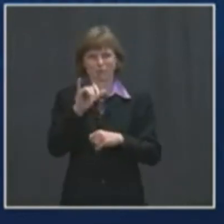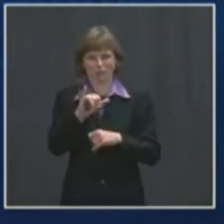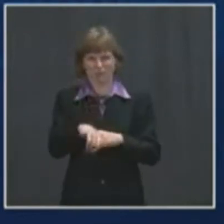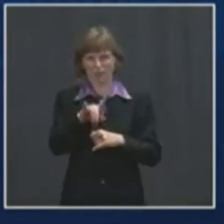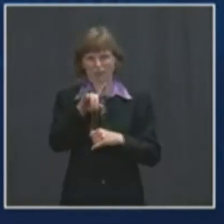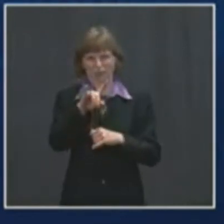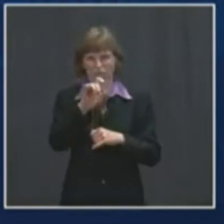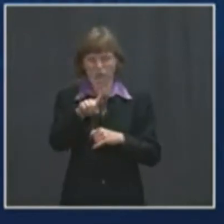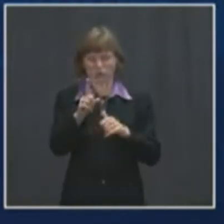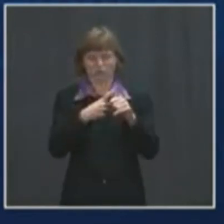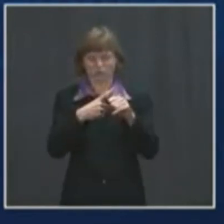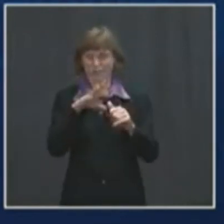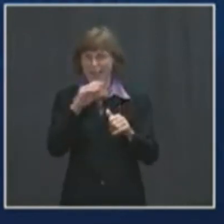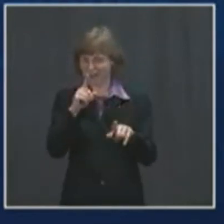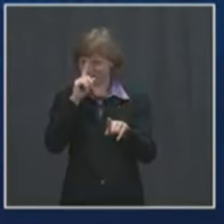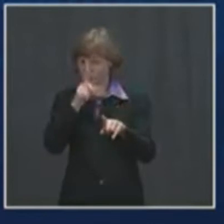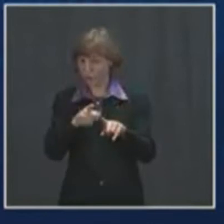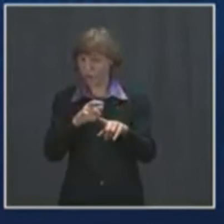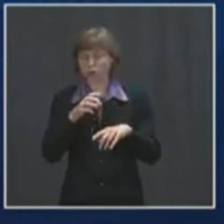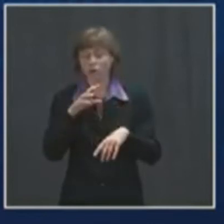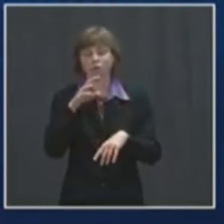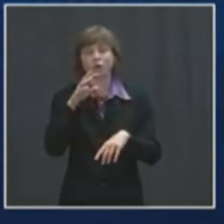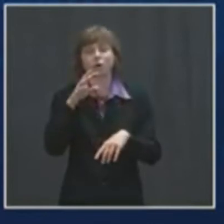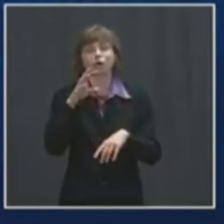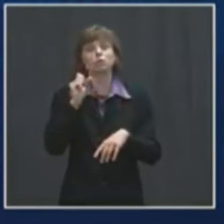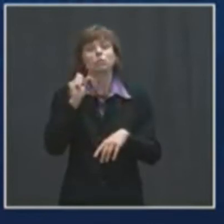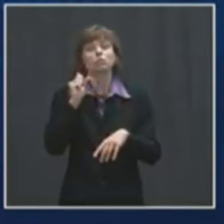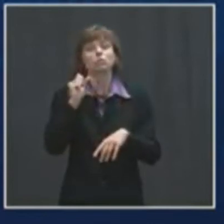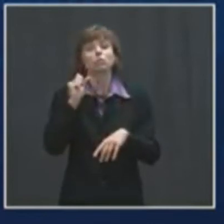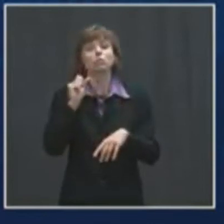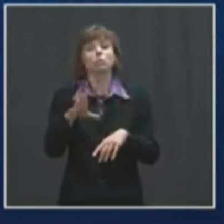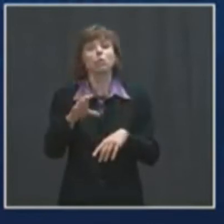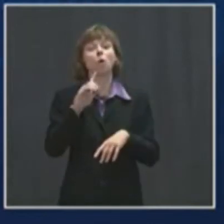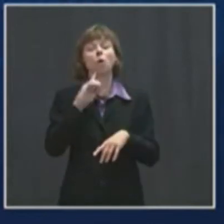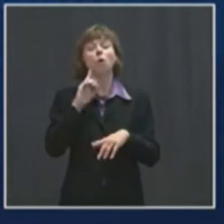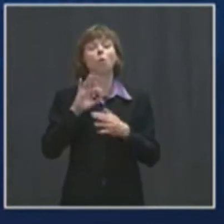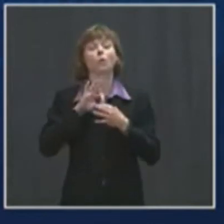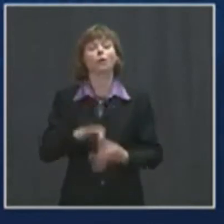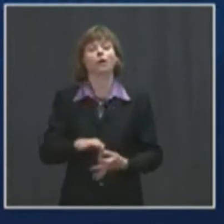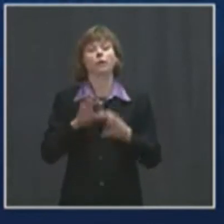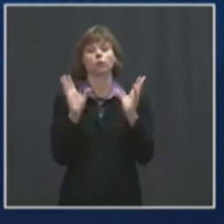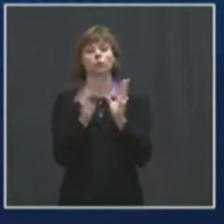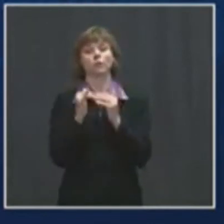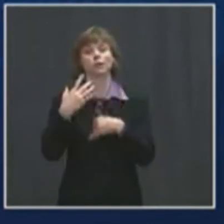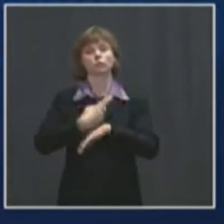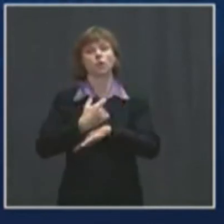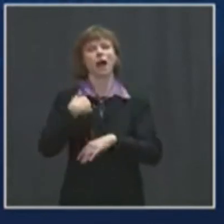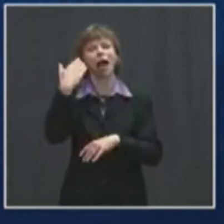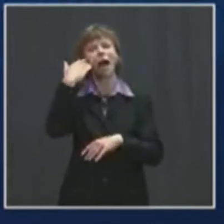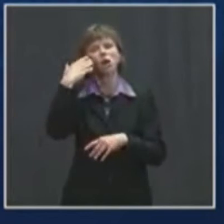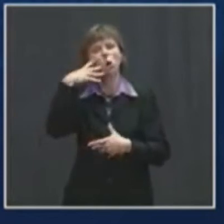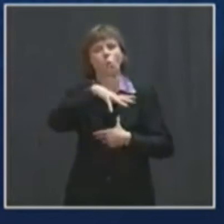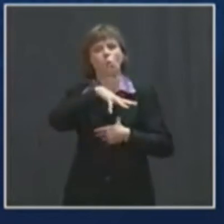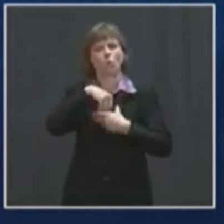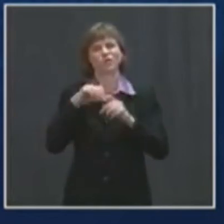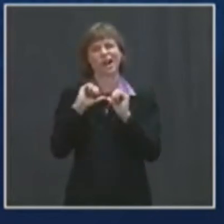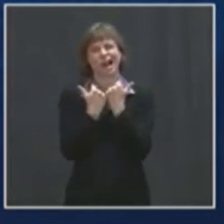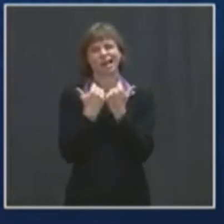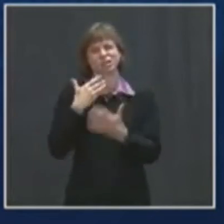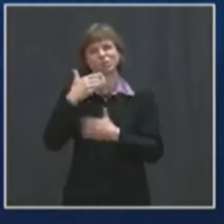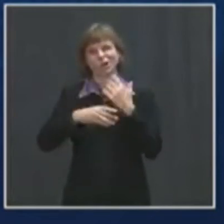first and smartly. So on this meeting today, and I know that the interagency process is a little foreign in